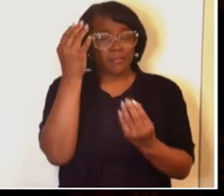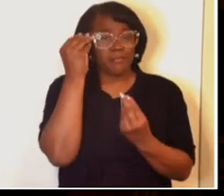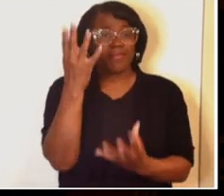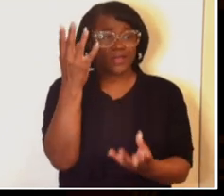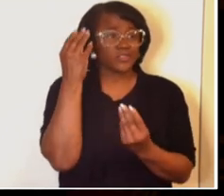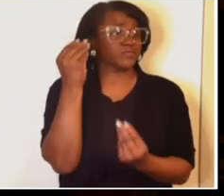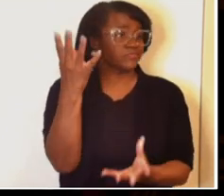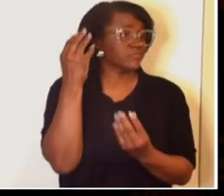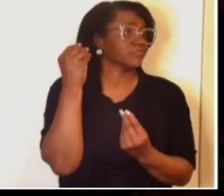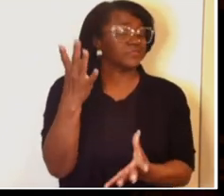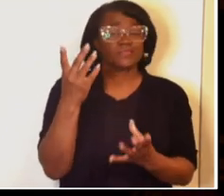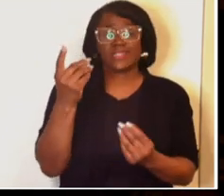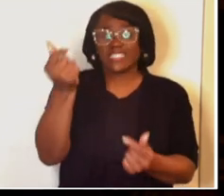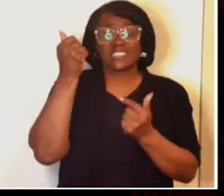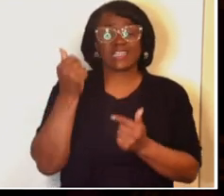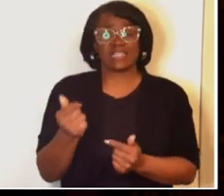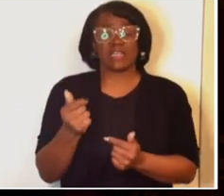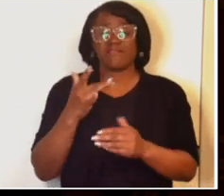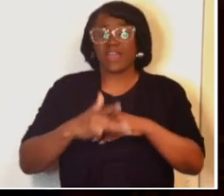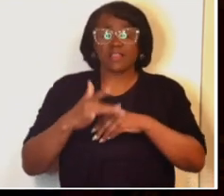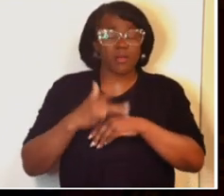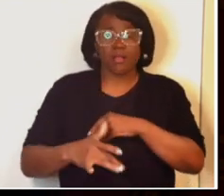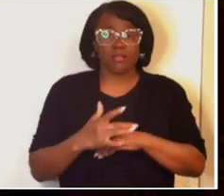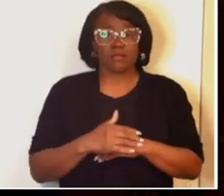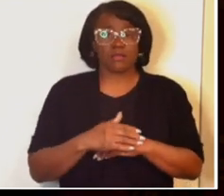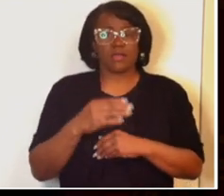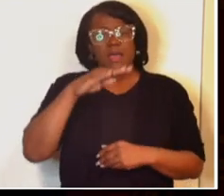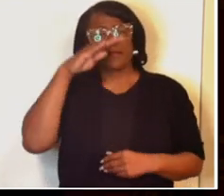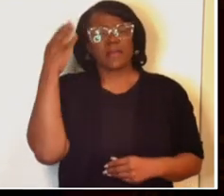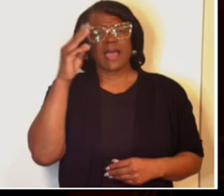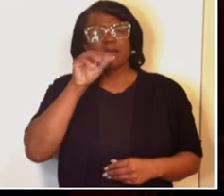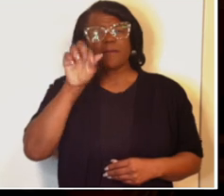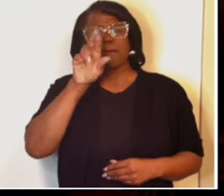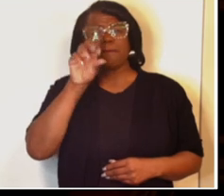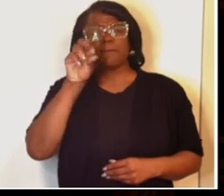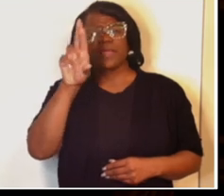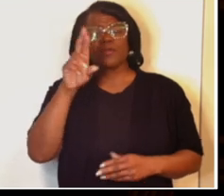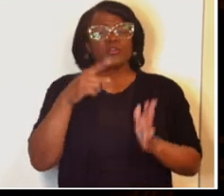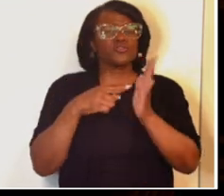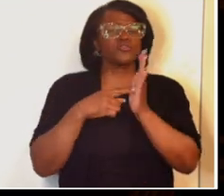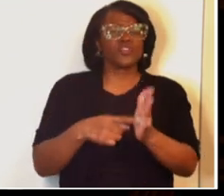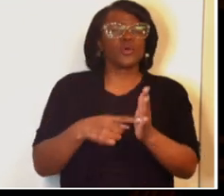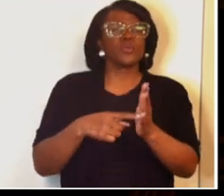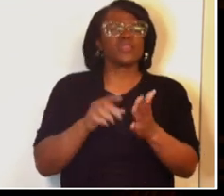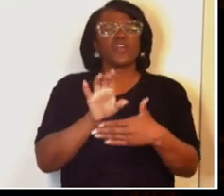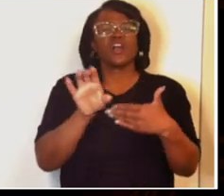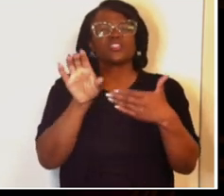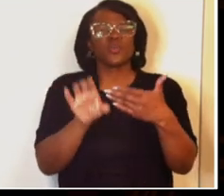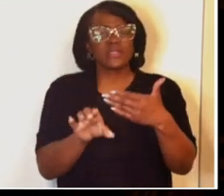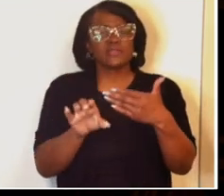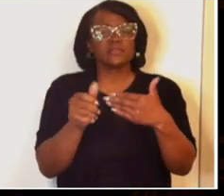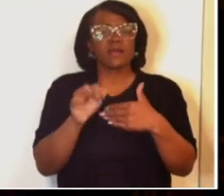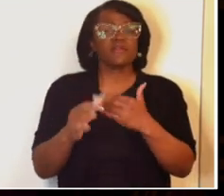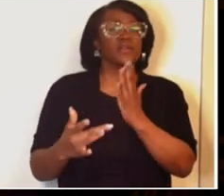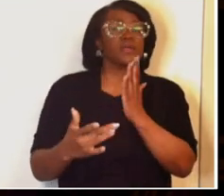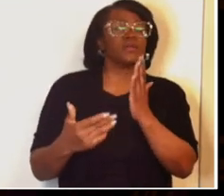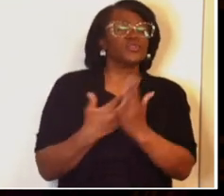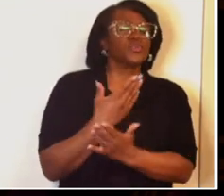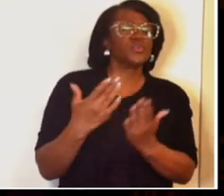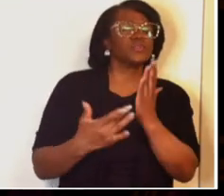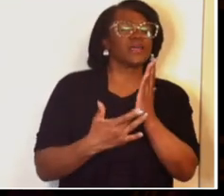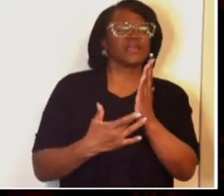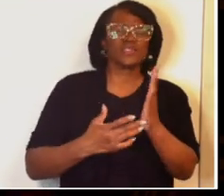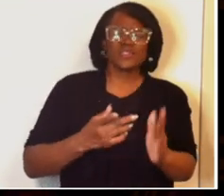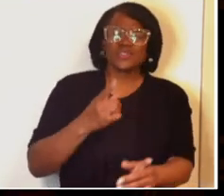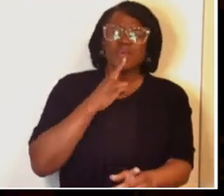instantaneously, and Black Mirror captures these potential unforeseen consequences of new tech so accurately that